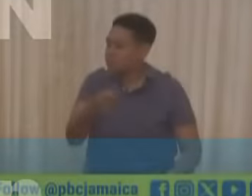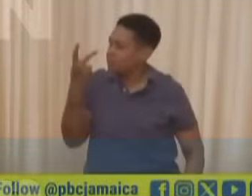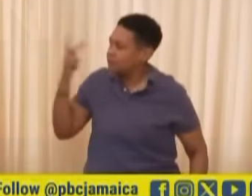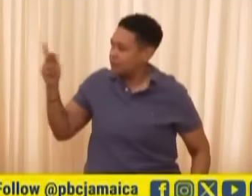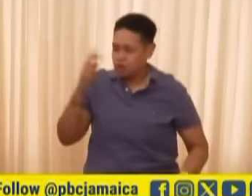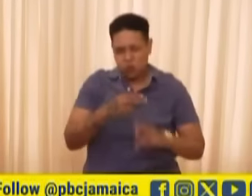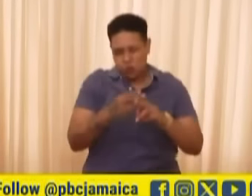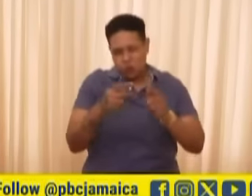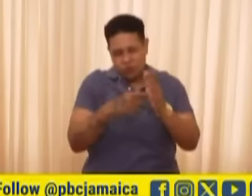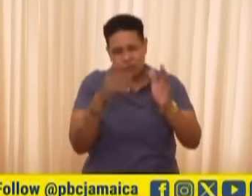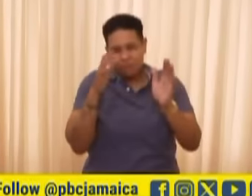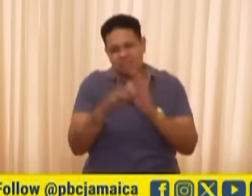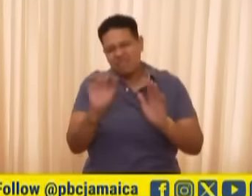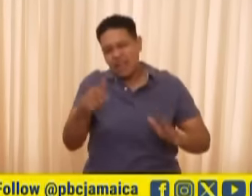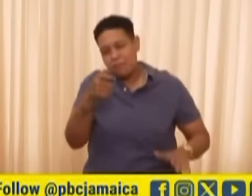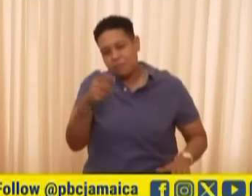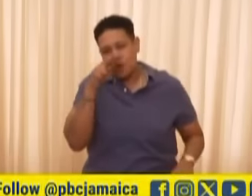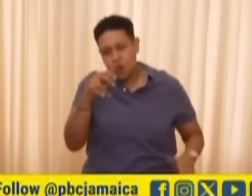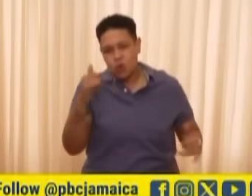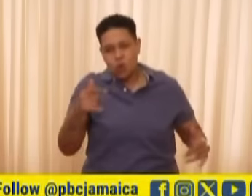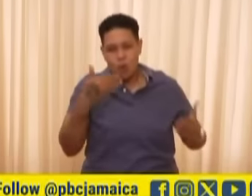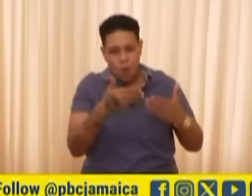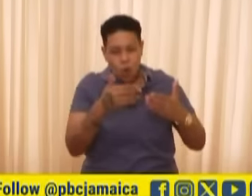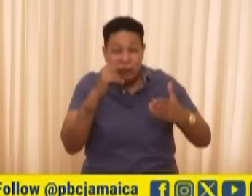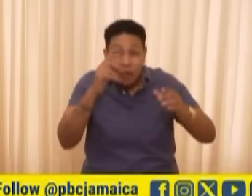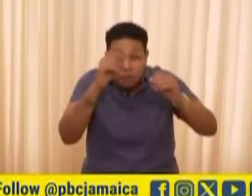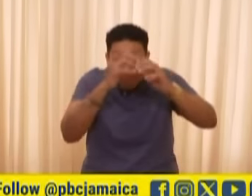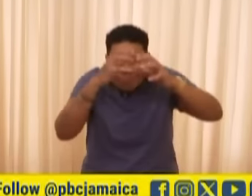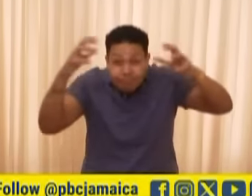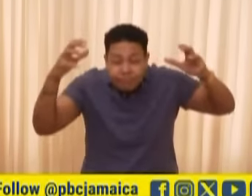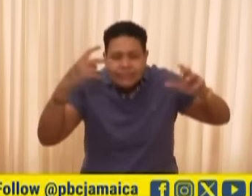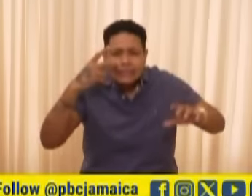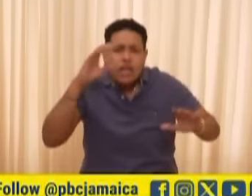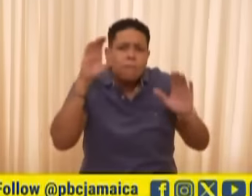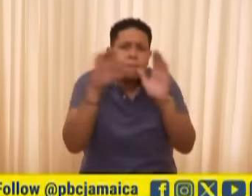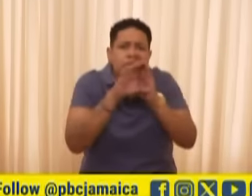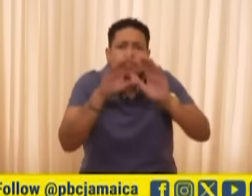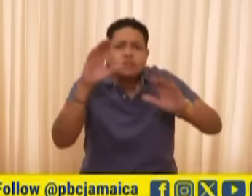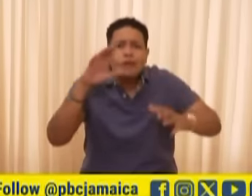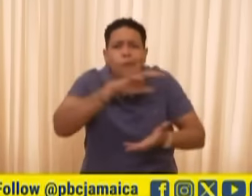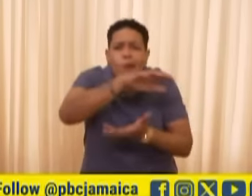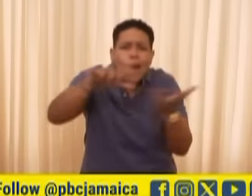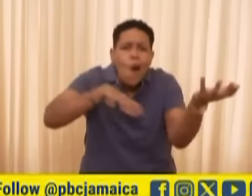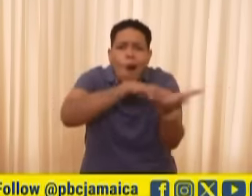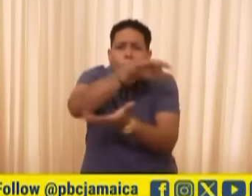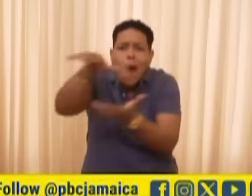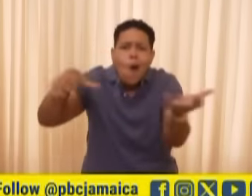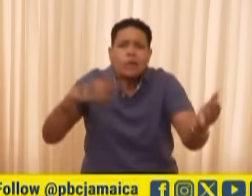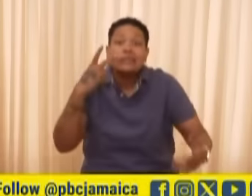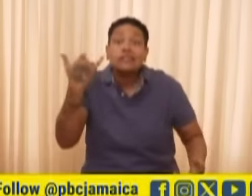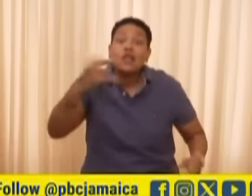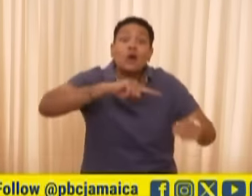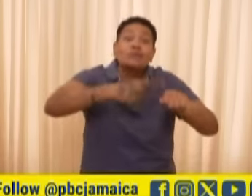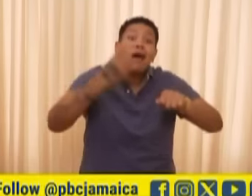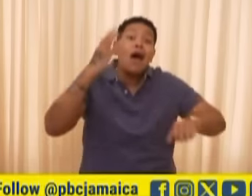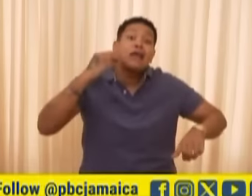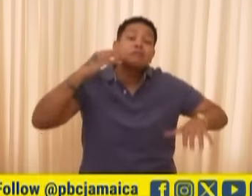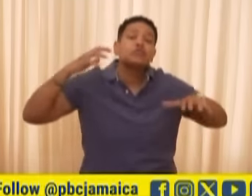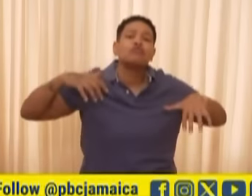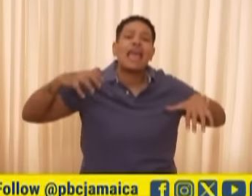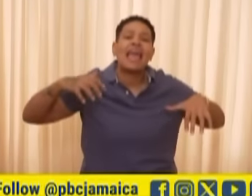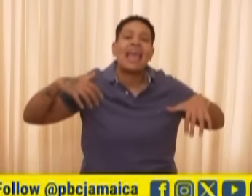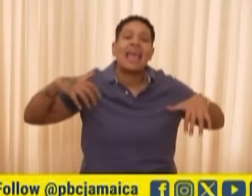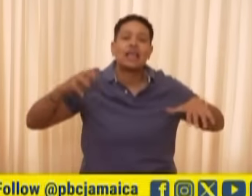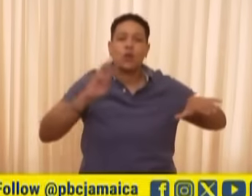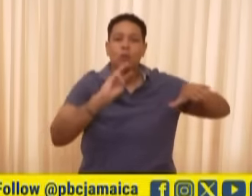In a little while. Well, we can take a look at this closer one. You'll see that we are basically starting to experience the rainfall, Jamaica to